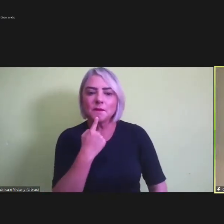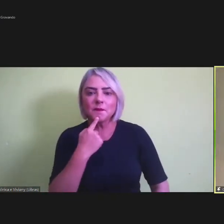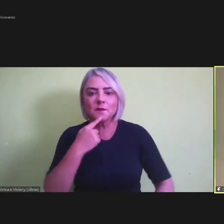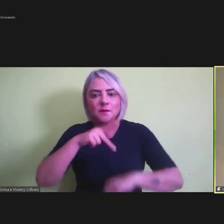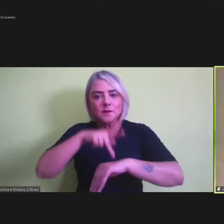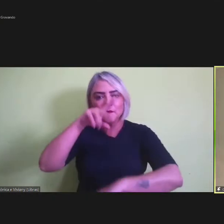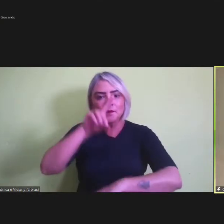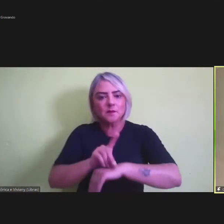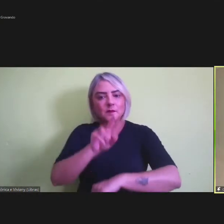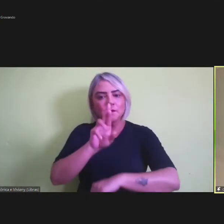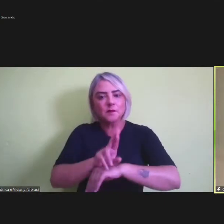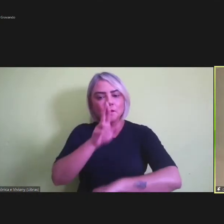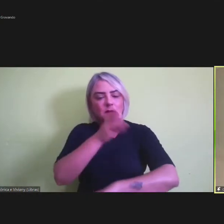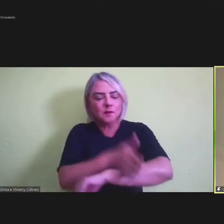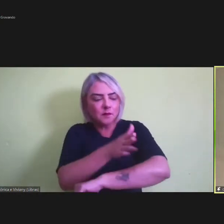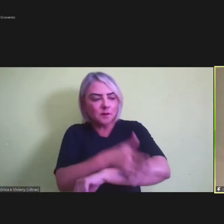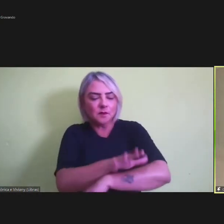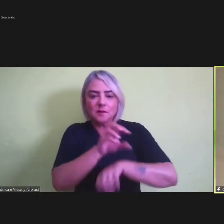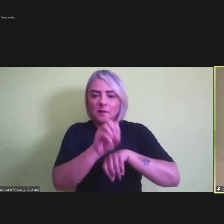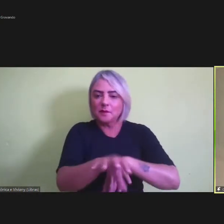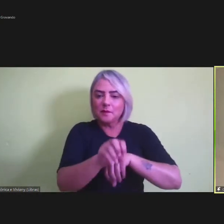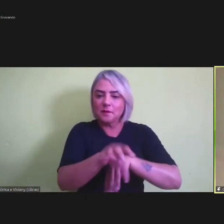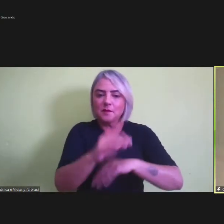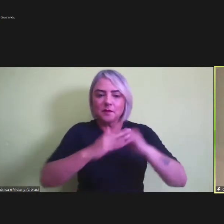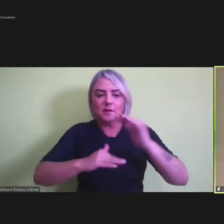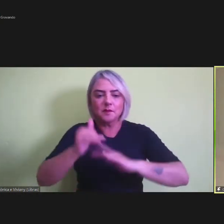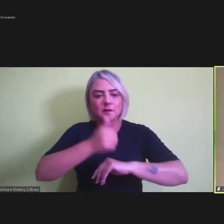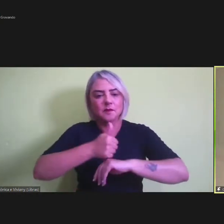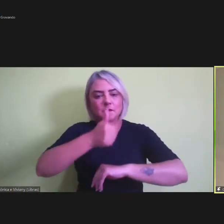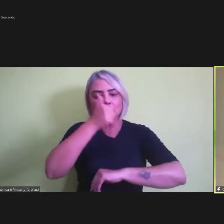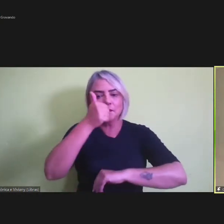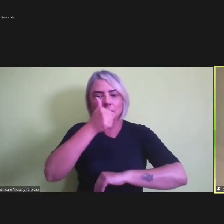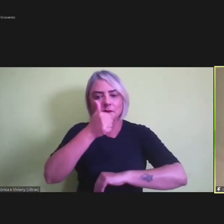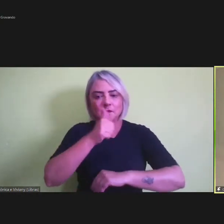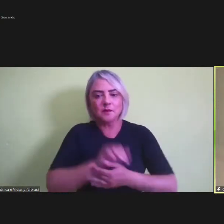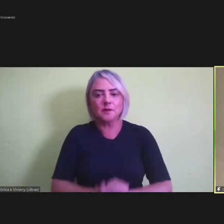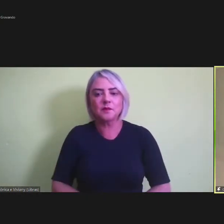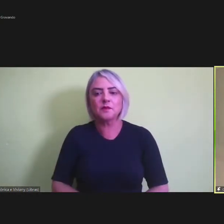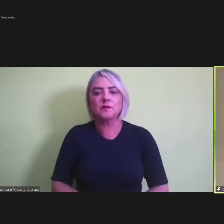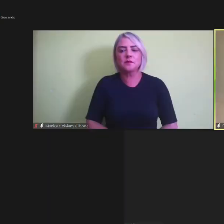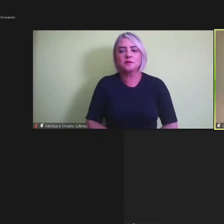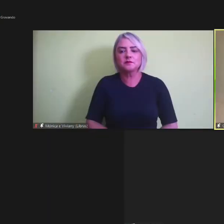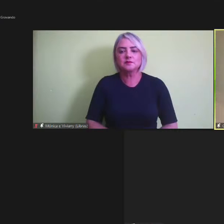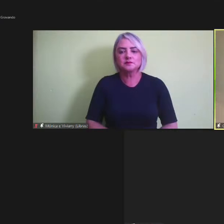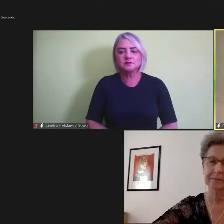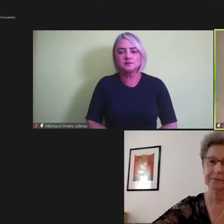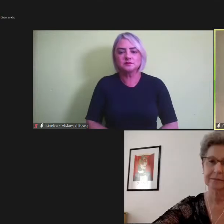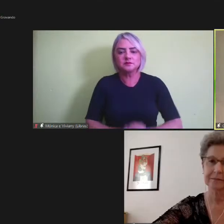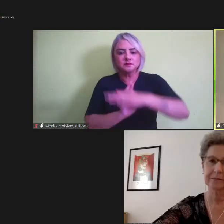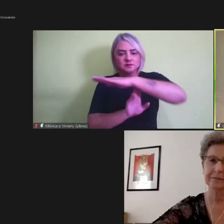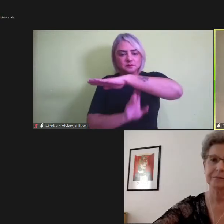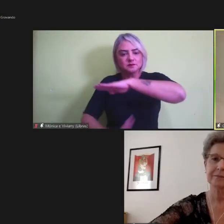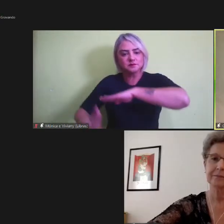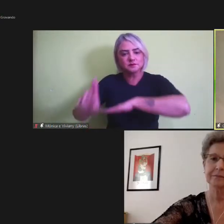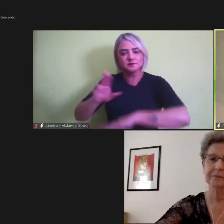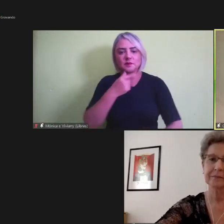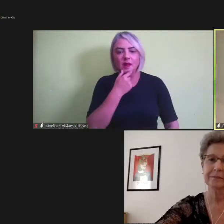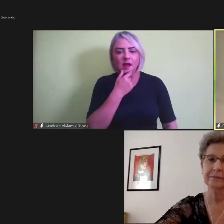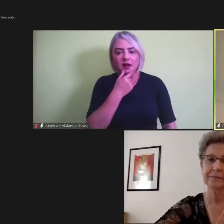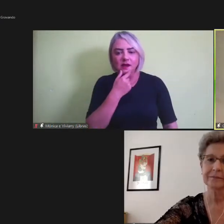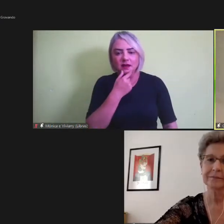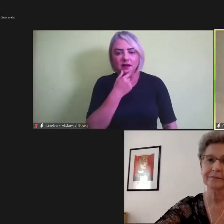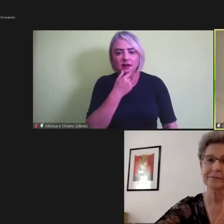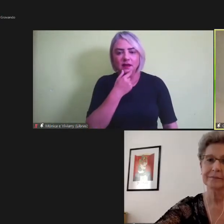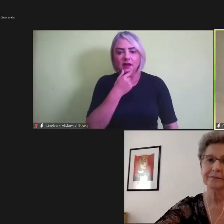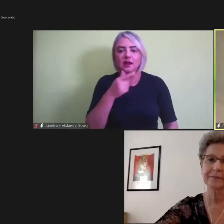from a university in Campina, a doctor's in education. in the College of London from the University